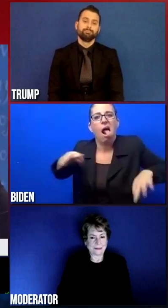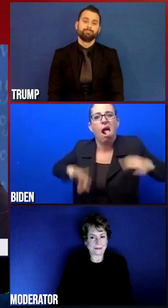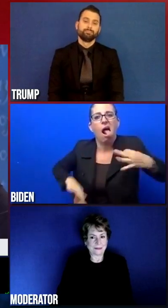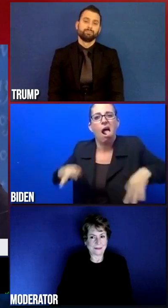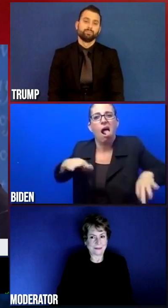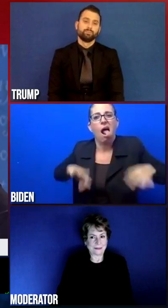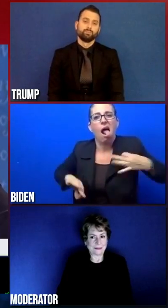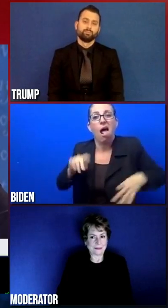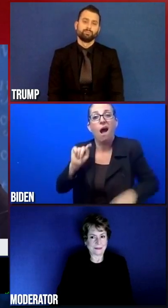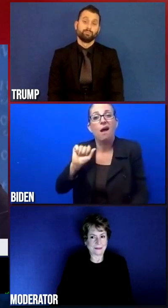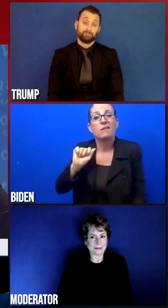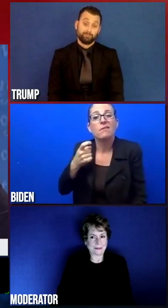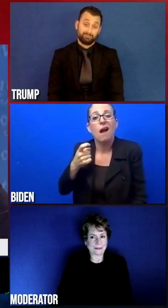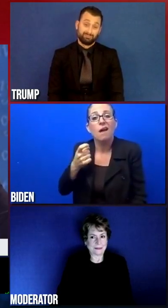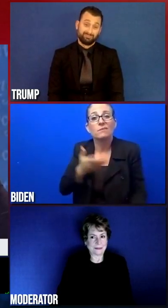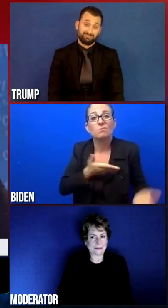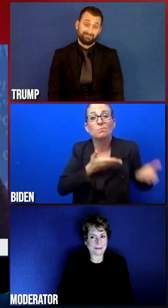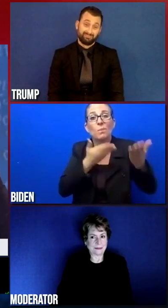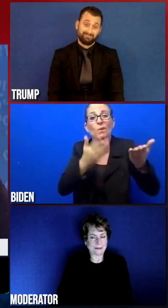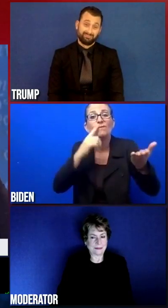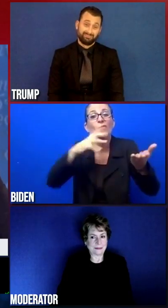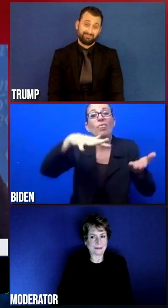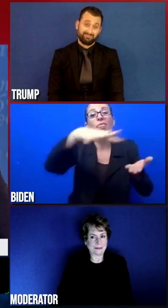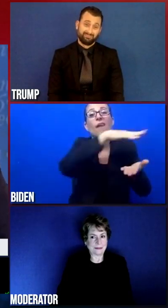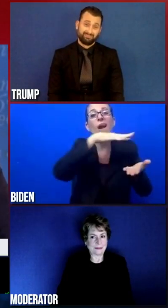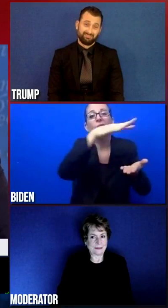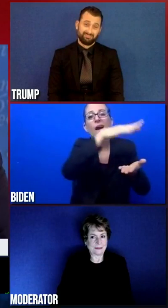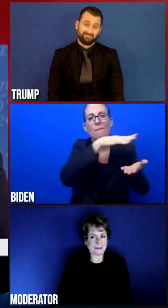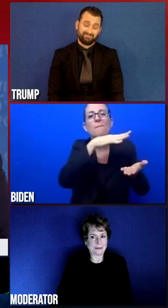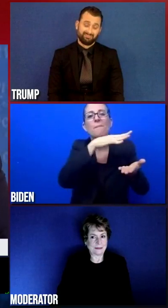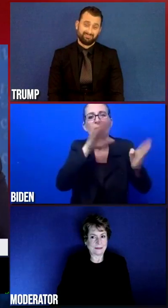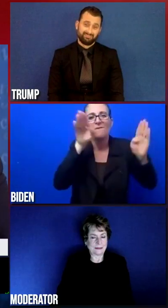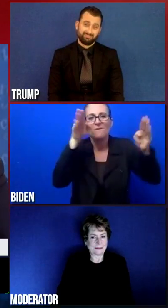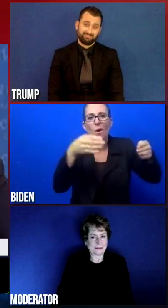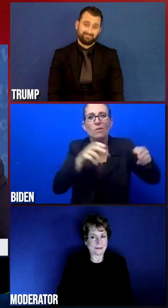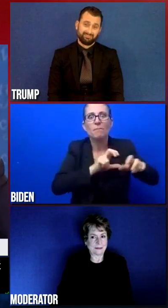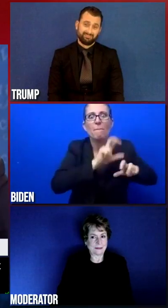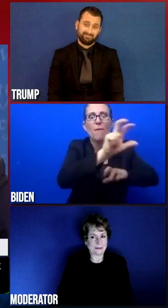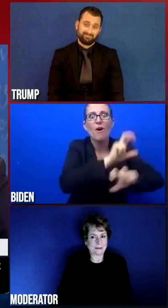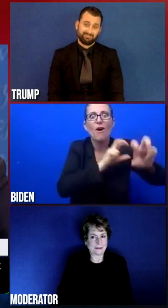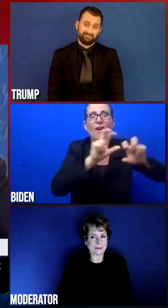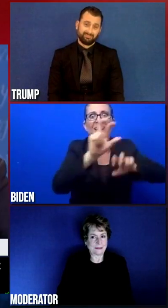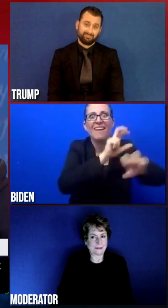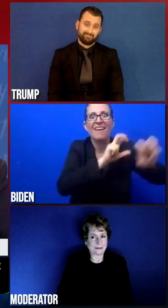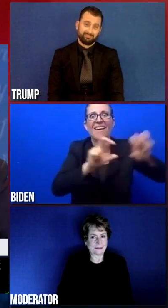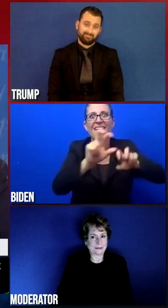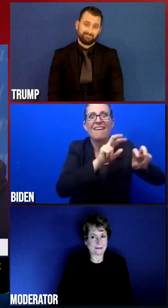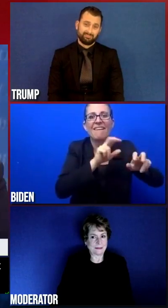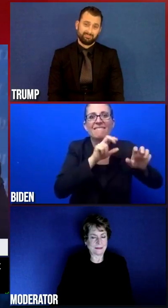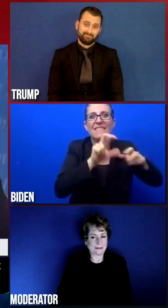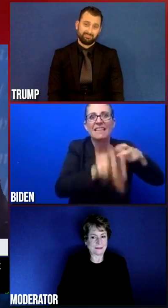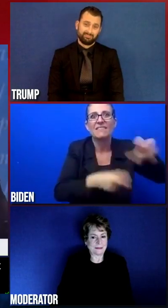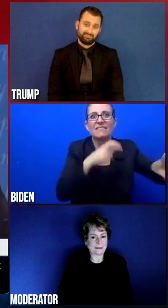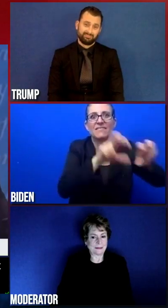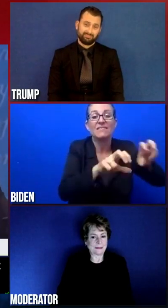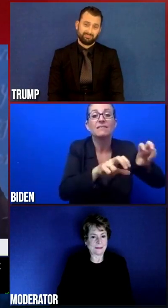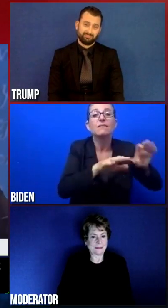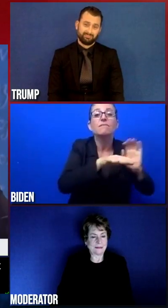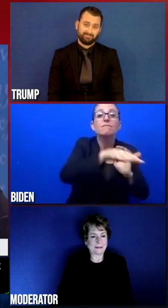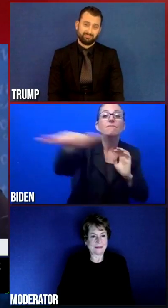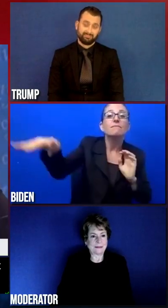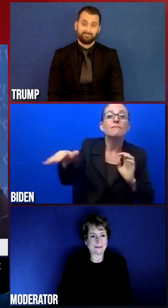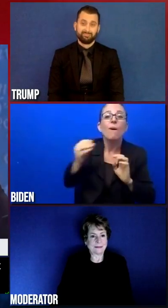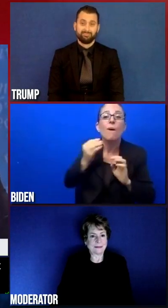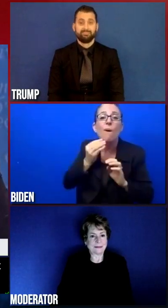he only focused on the market. But you folks at home, you folks living in Scranton and Claymont and all the small towns and working class towns in